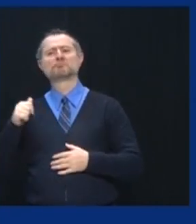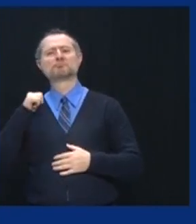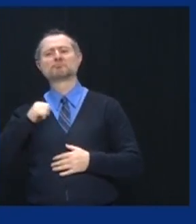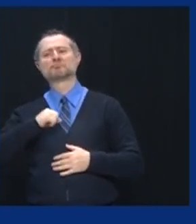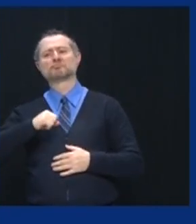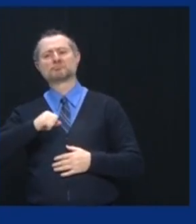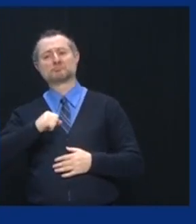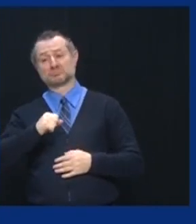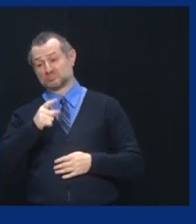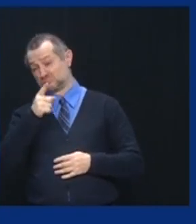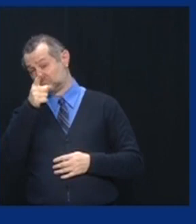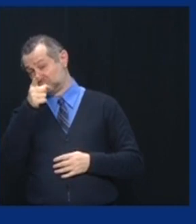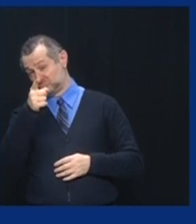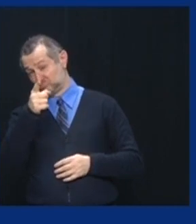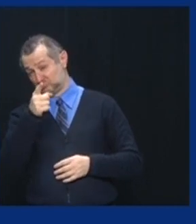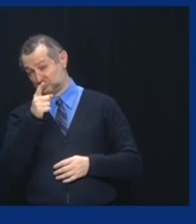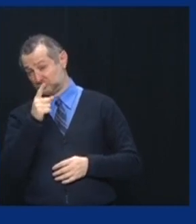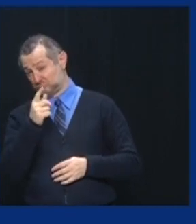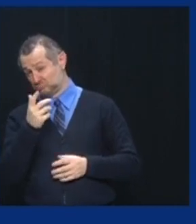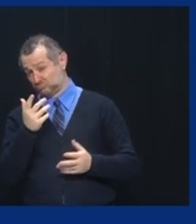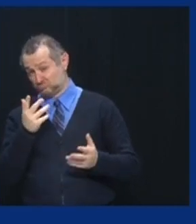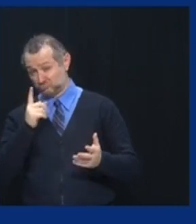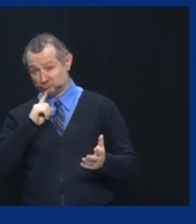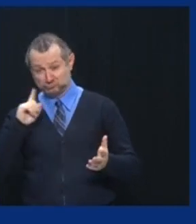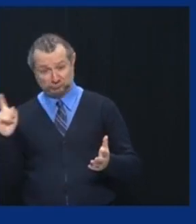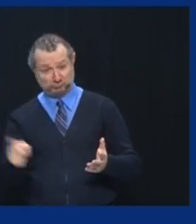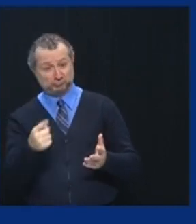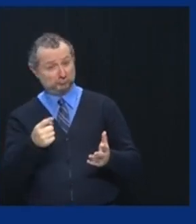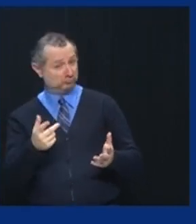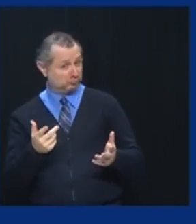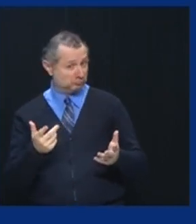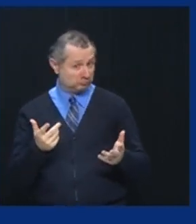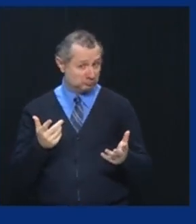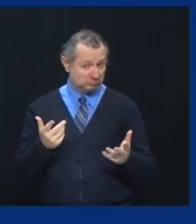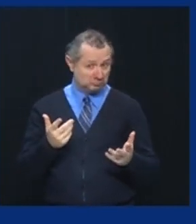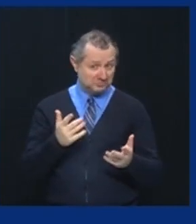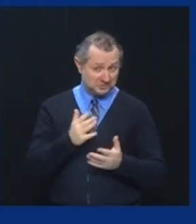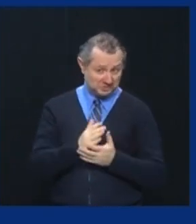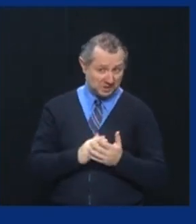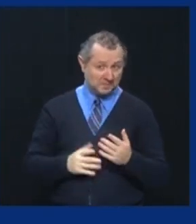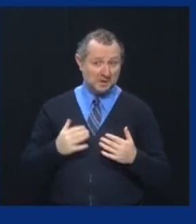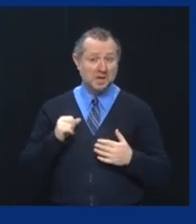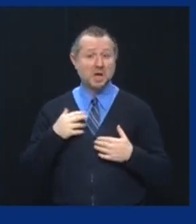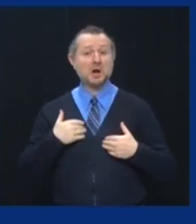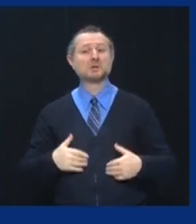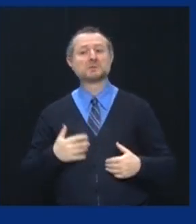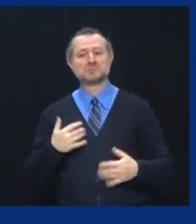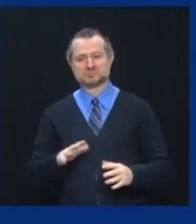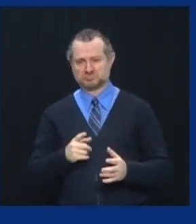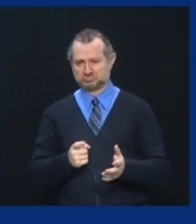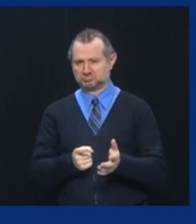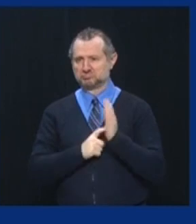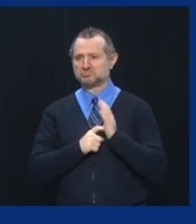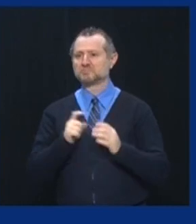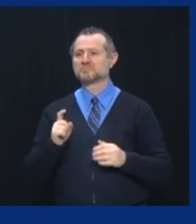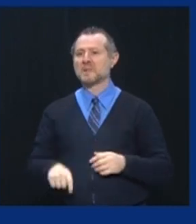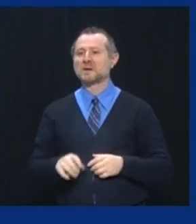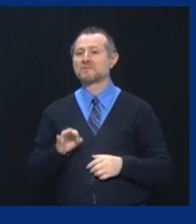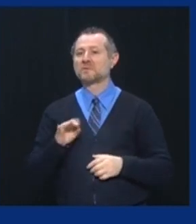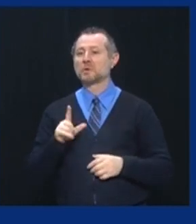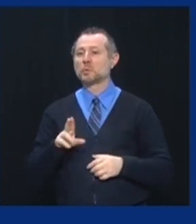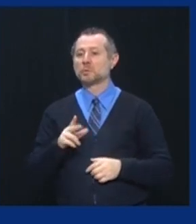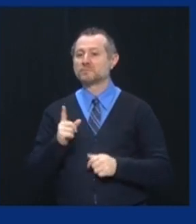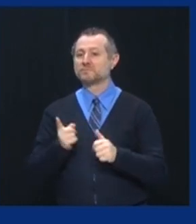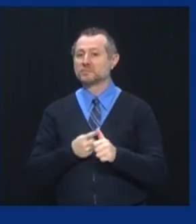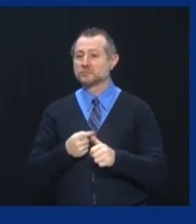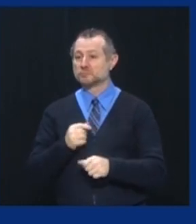you direct them to do that? And I believe that some healthcare workers are already required to get the flu vaccine every year. And